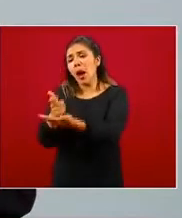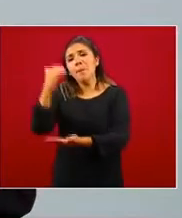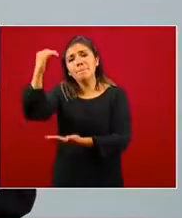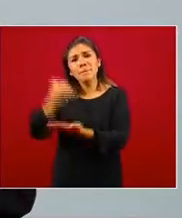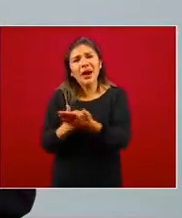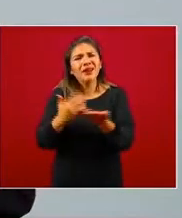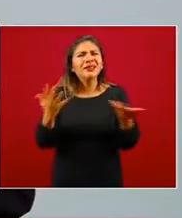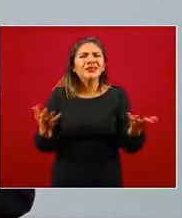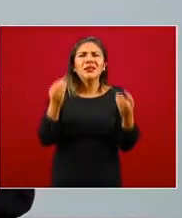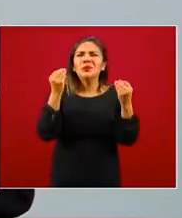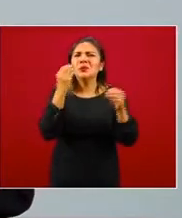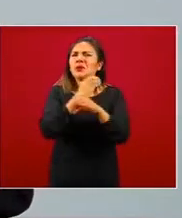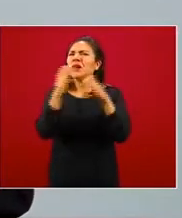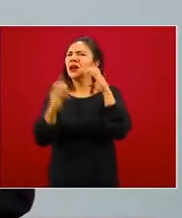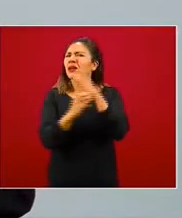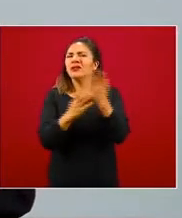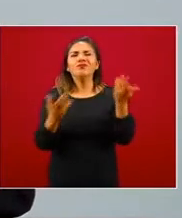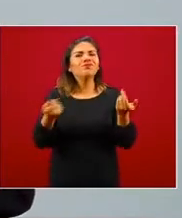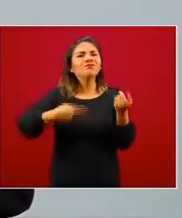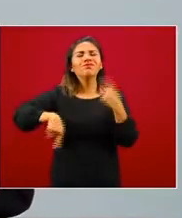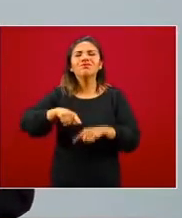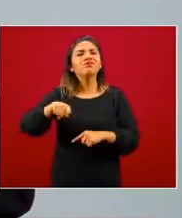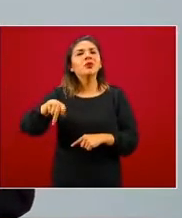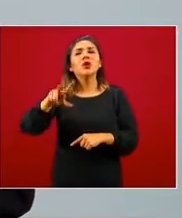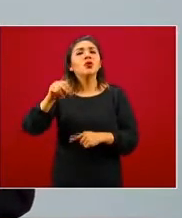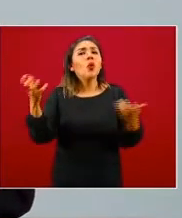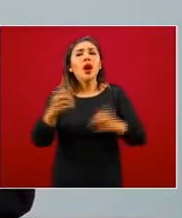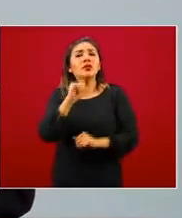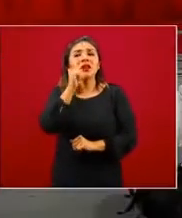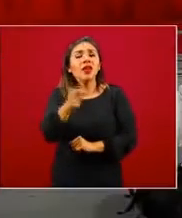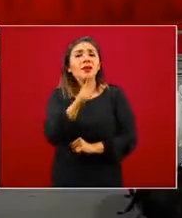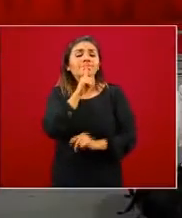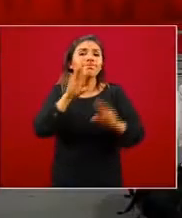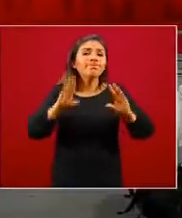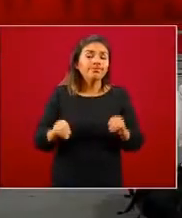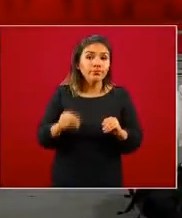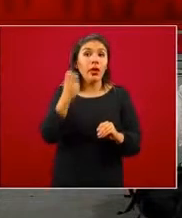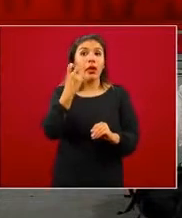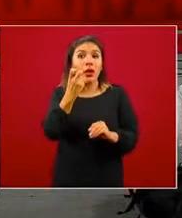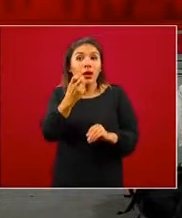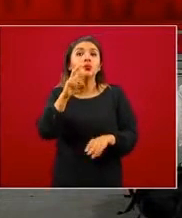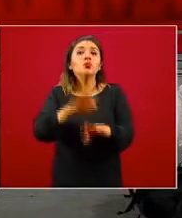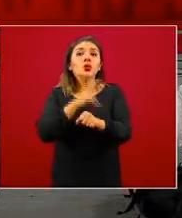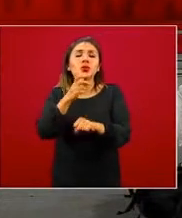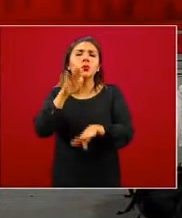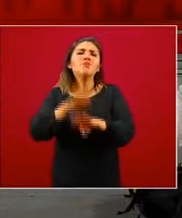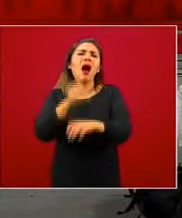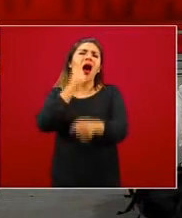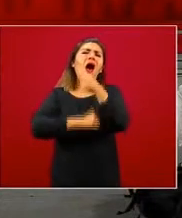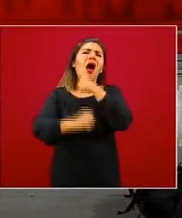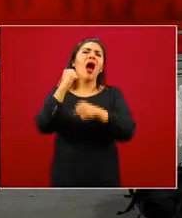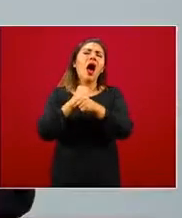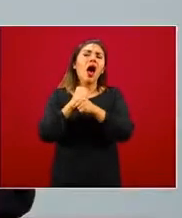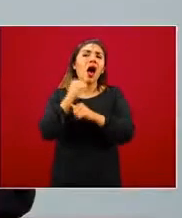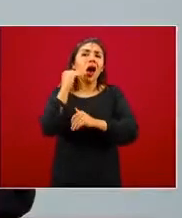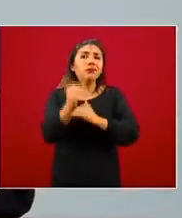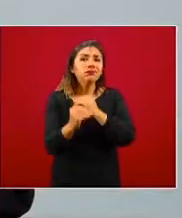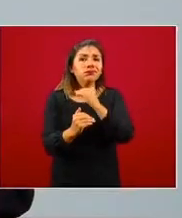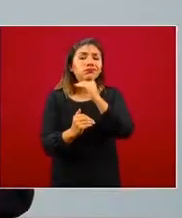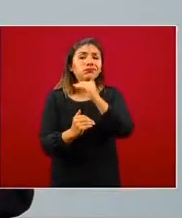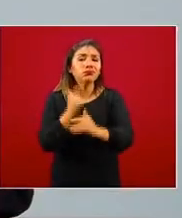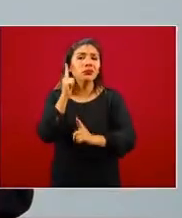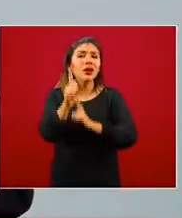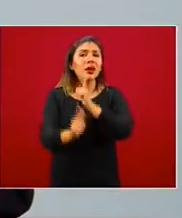money. And then they say, if we give you Social Security, we're going to lower your salary. But at the end of the day, they don't do anything. So for